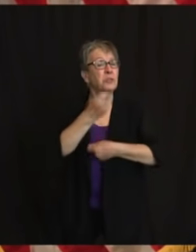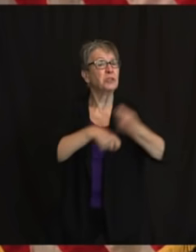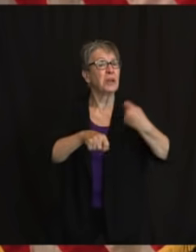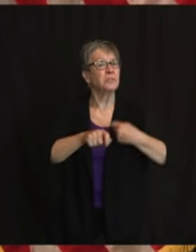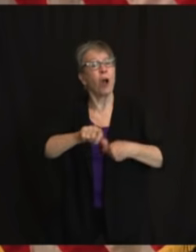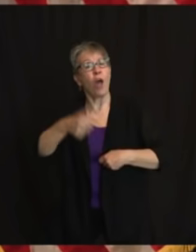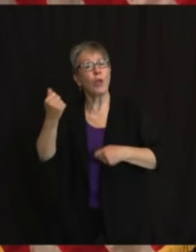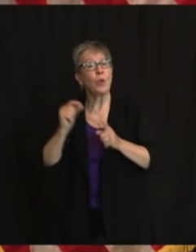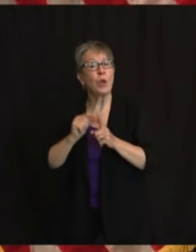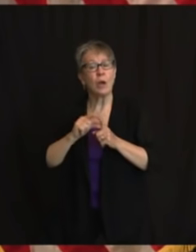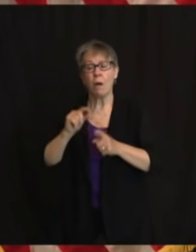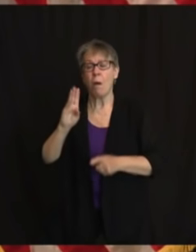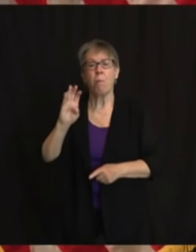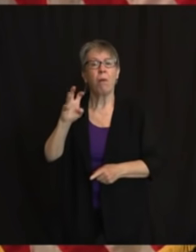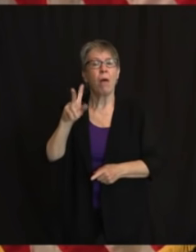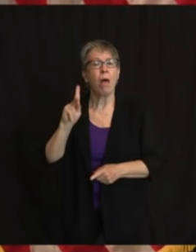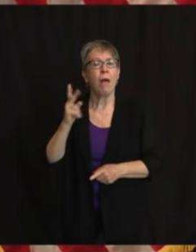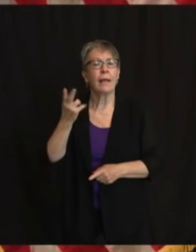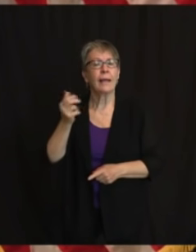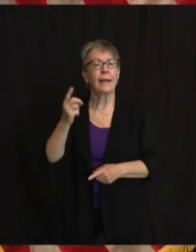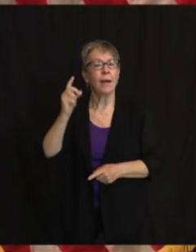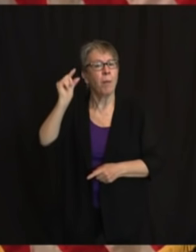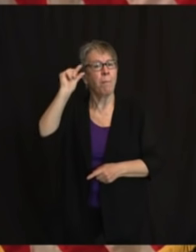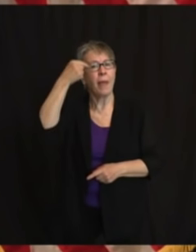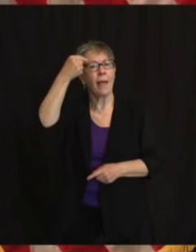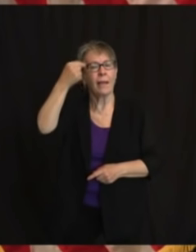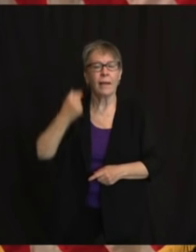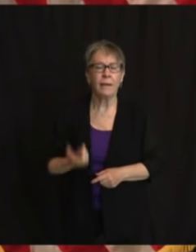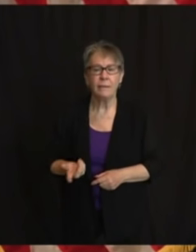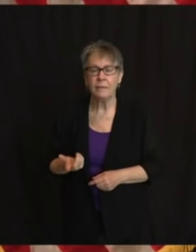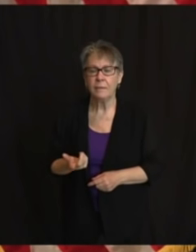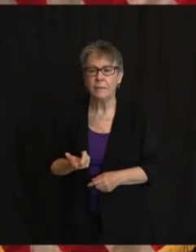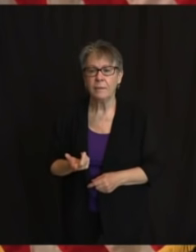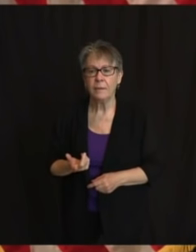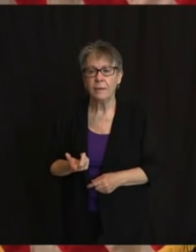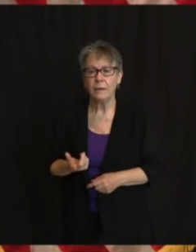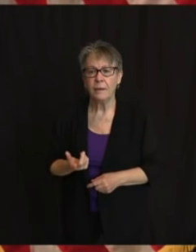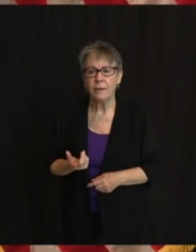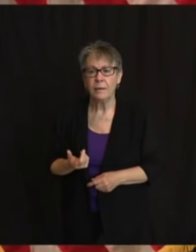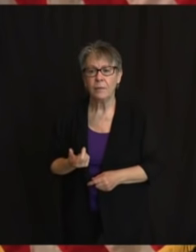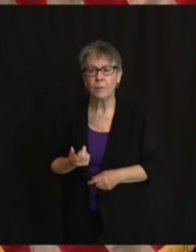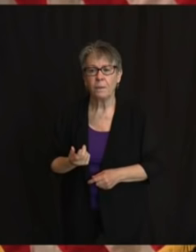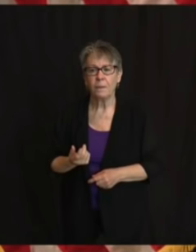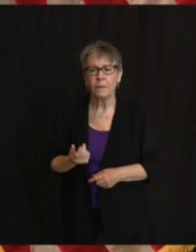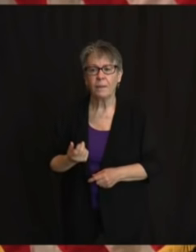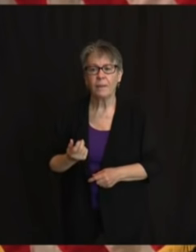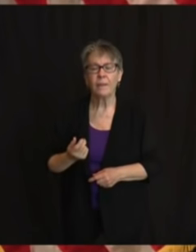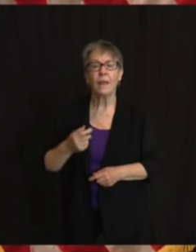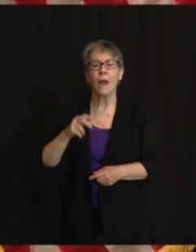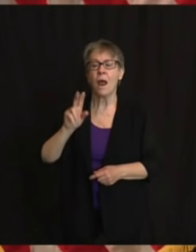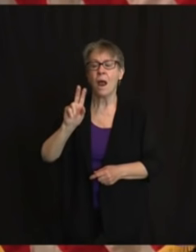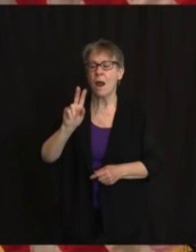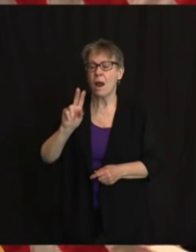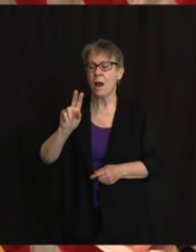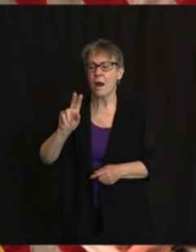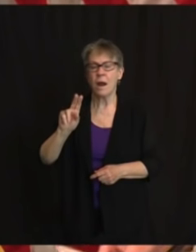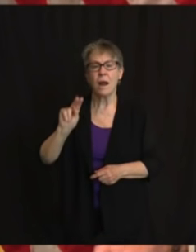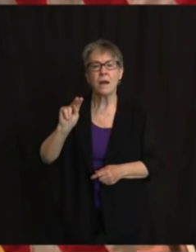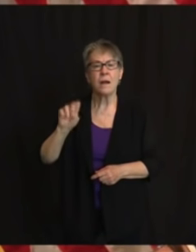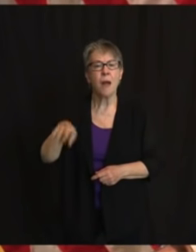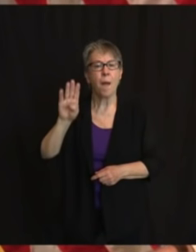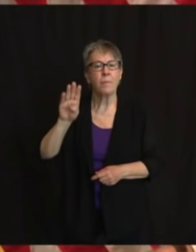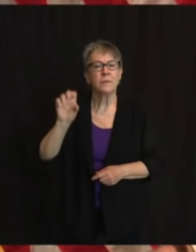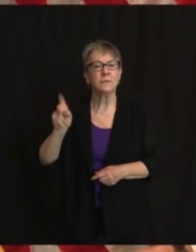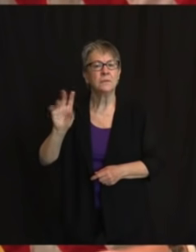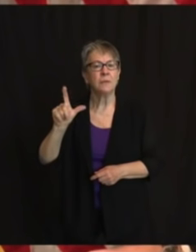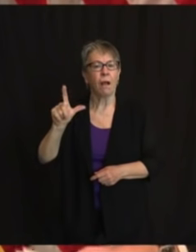oomph. But to the legislator who raised that, that's the point. That's the point. Overwhelmingly, folks are doing the right things,